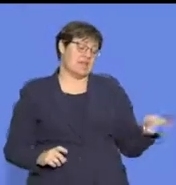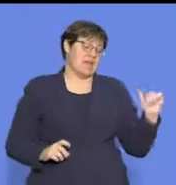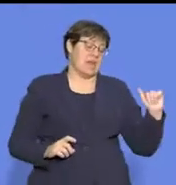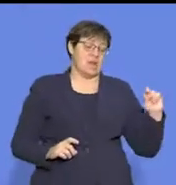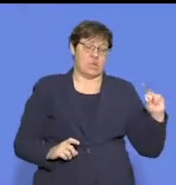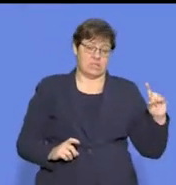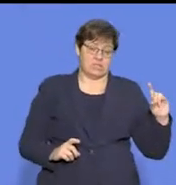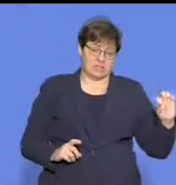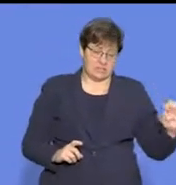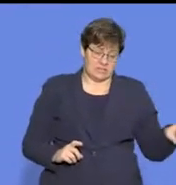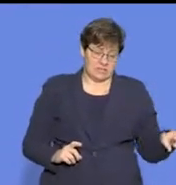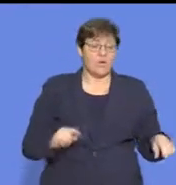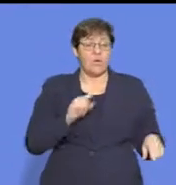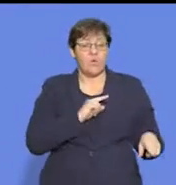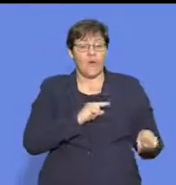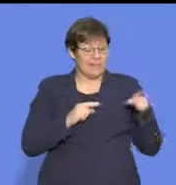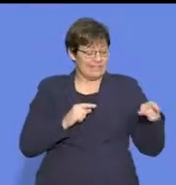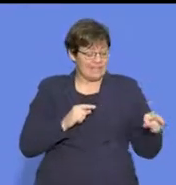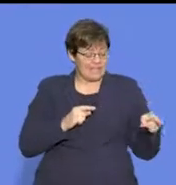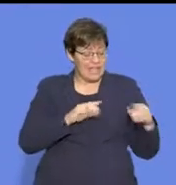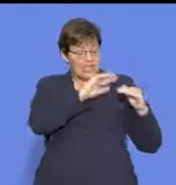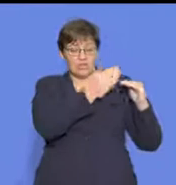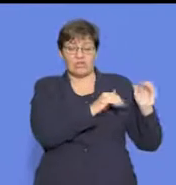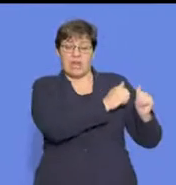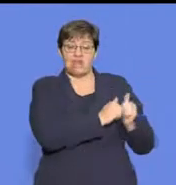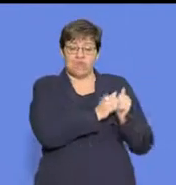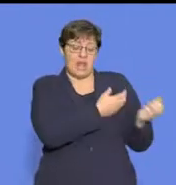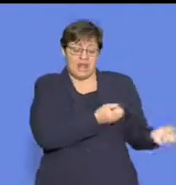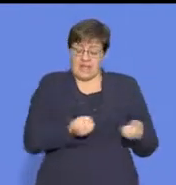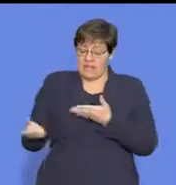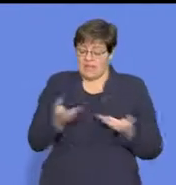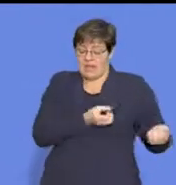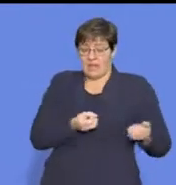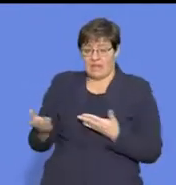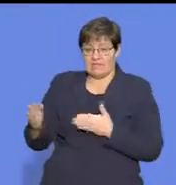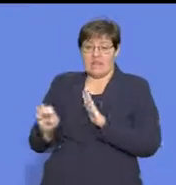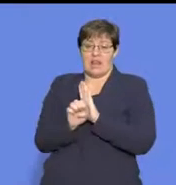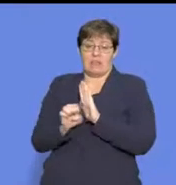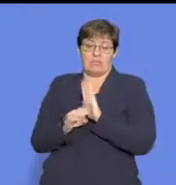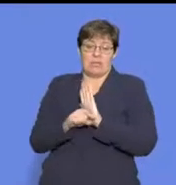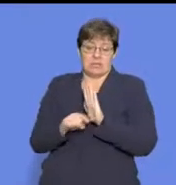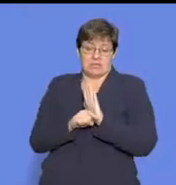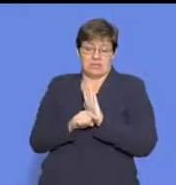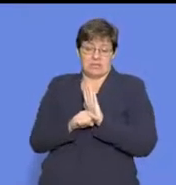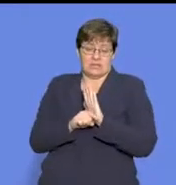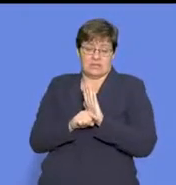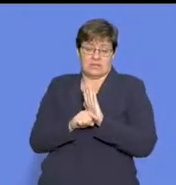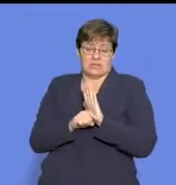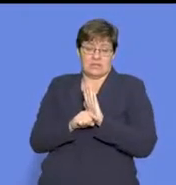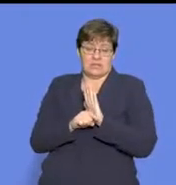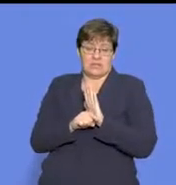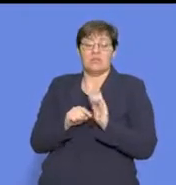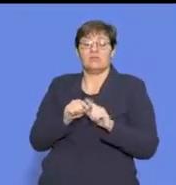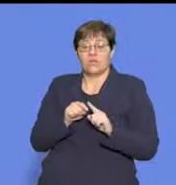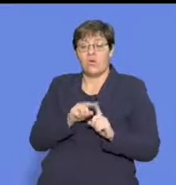And remember that because this is the reducing agent, it's donating electrons. So electrons are going to move through